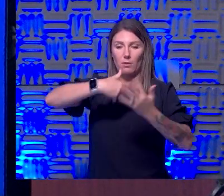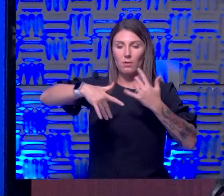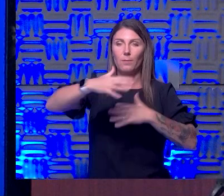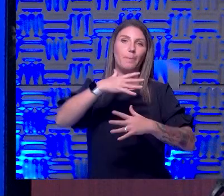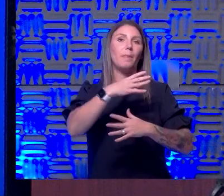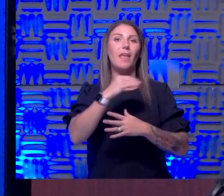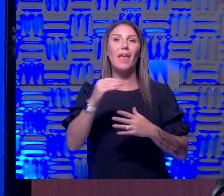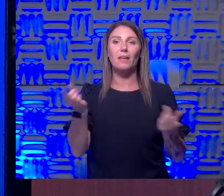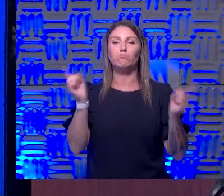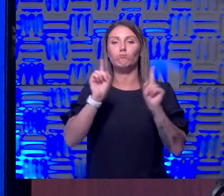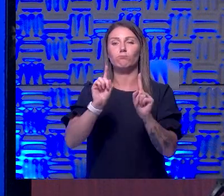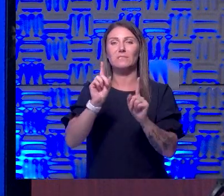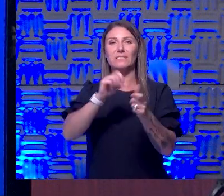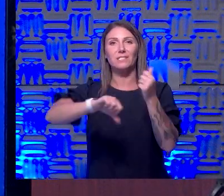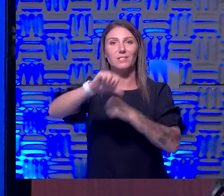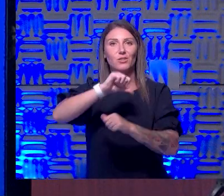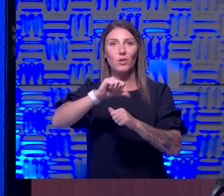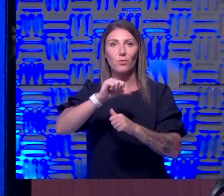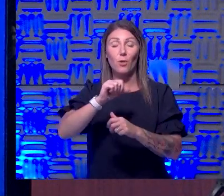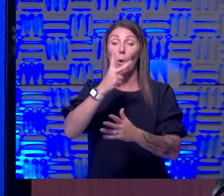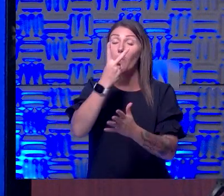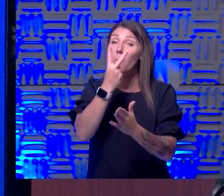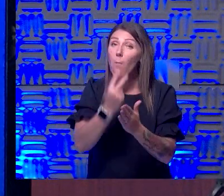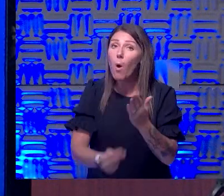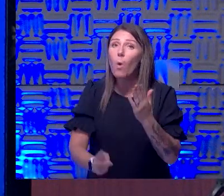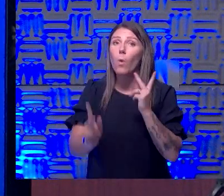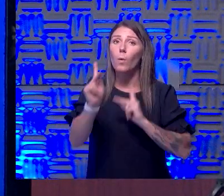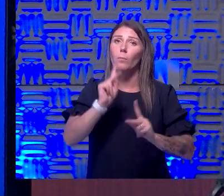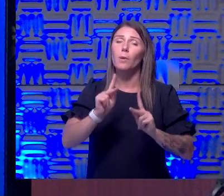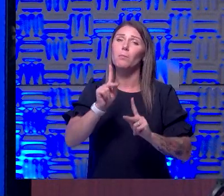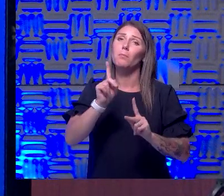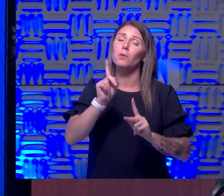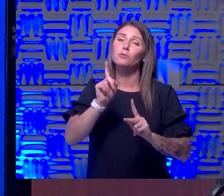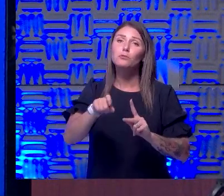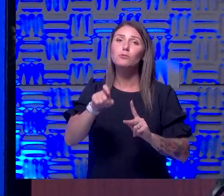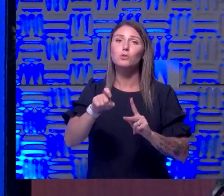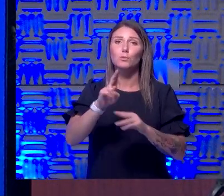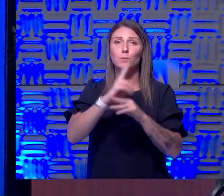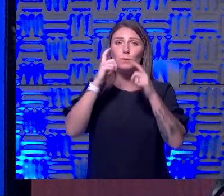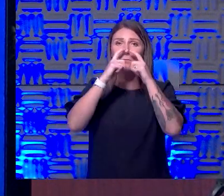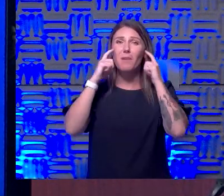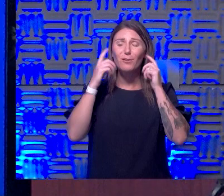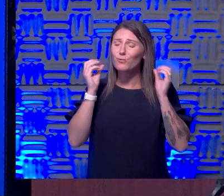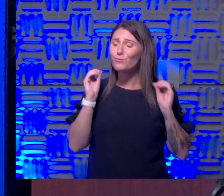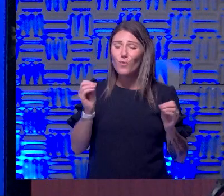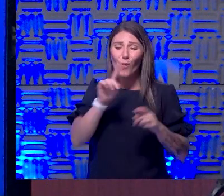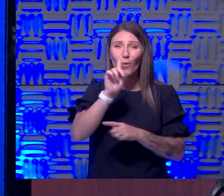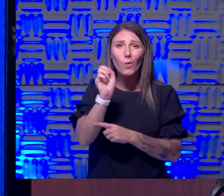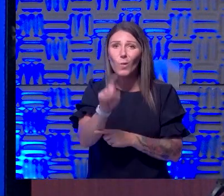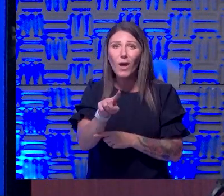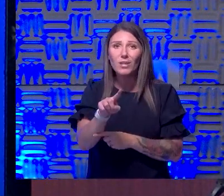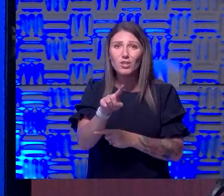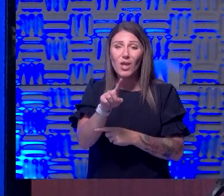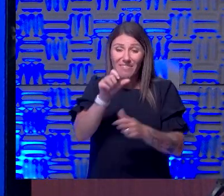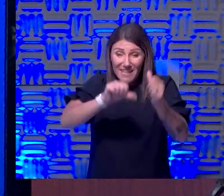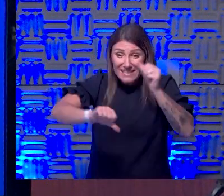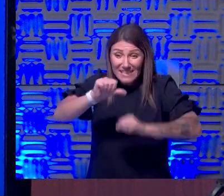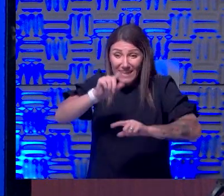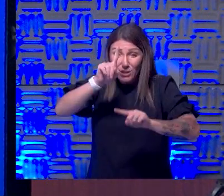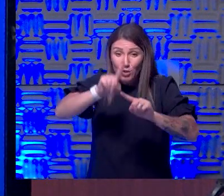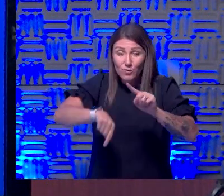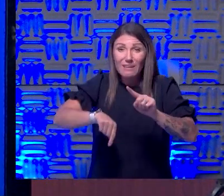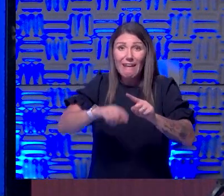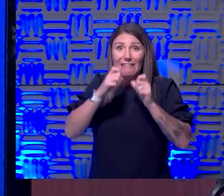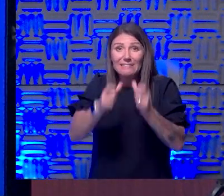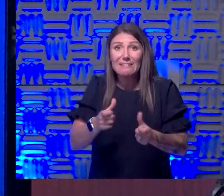are close to each other, that both people should be wearing masks. There is not any question about that. The science is incontrovertible, I think,